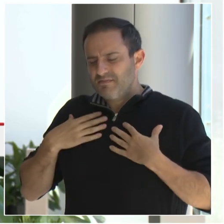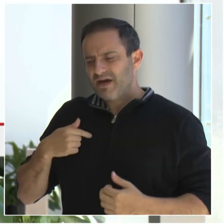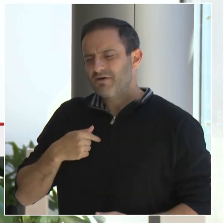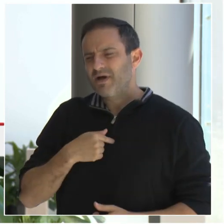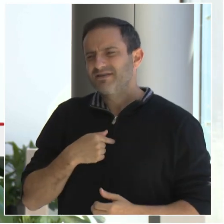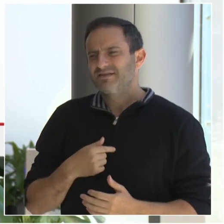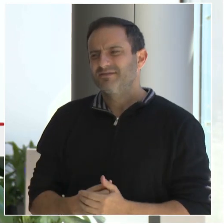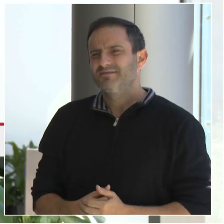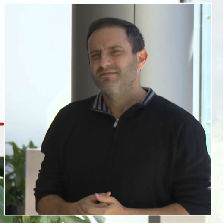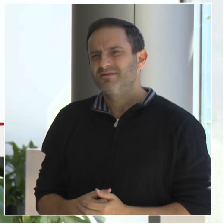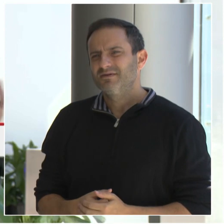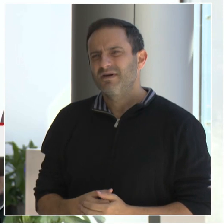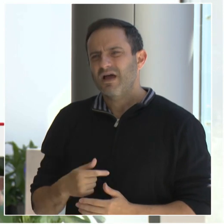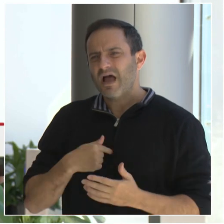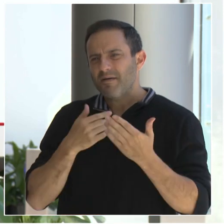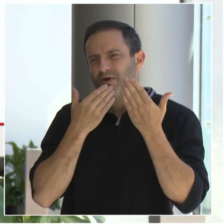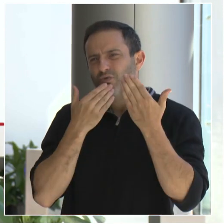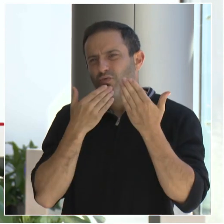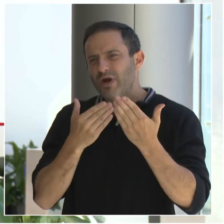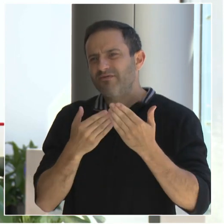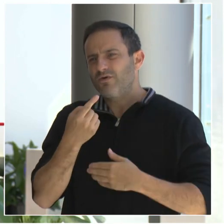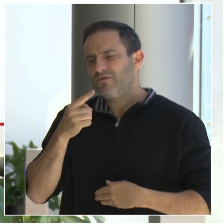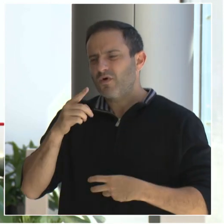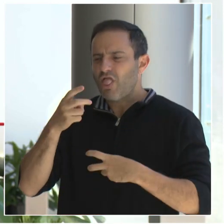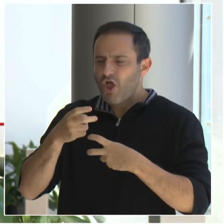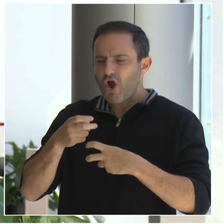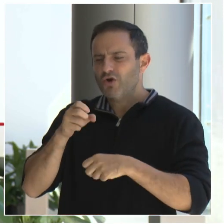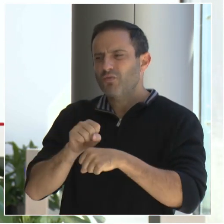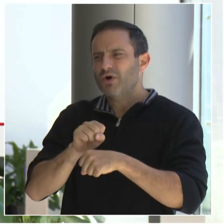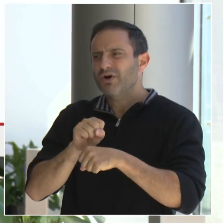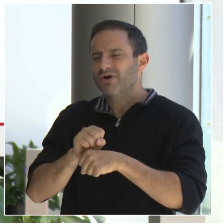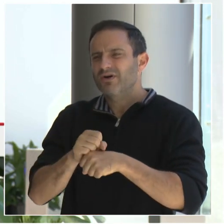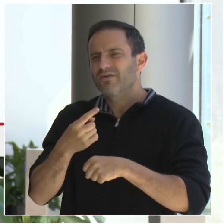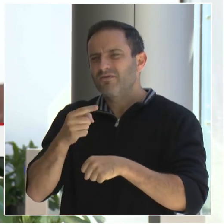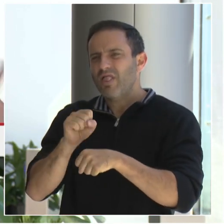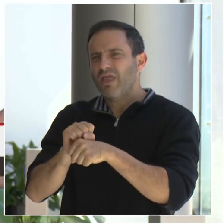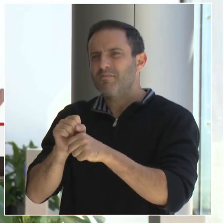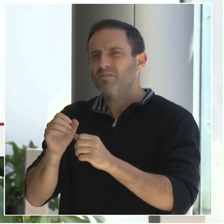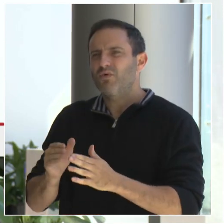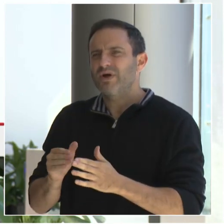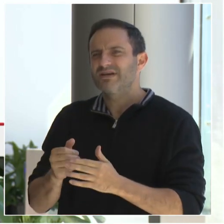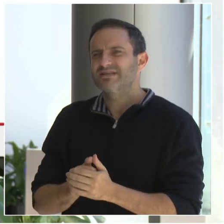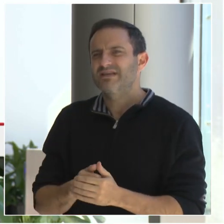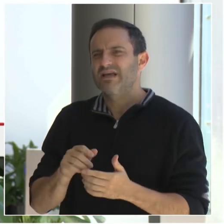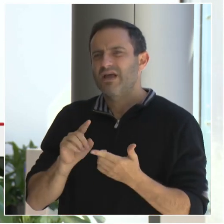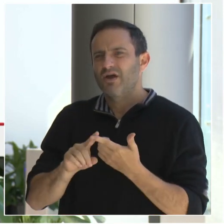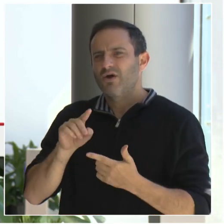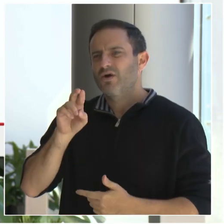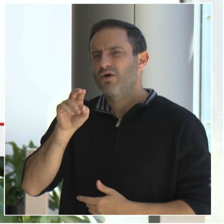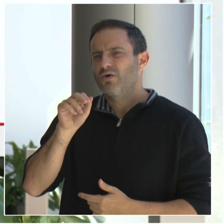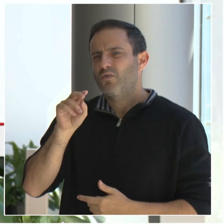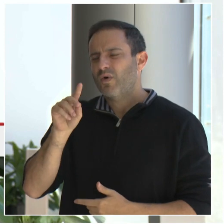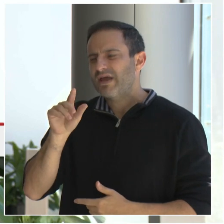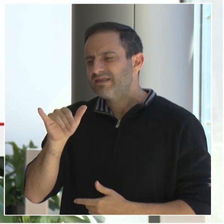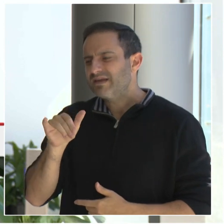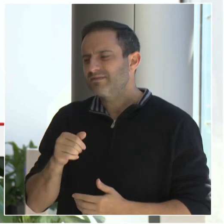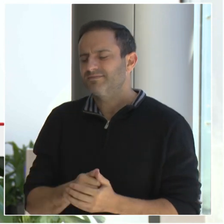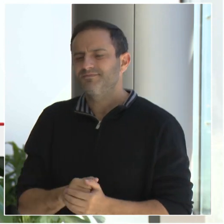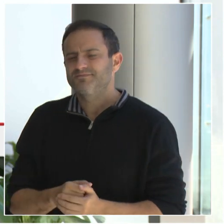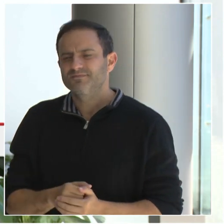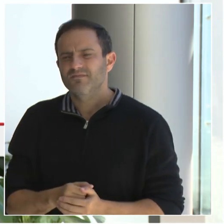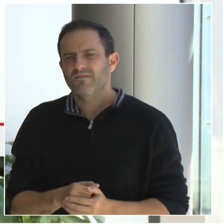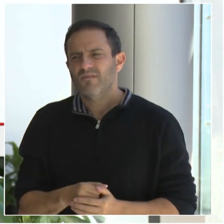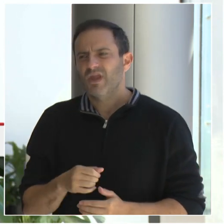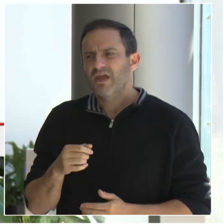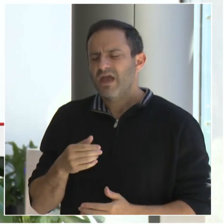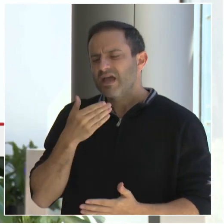transit can be. I'm grateful for the hard work of the WMATA employees, to the board, and especially Randy. You have hit the ground running, off to